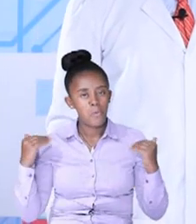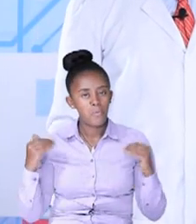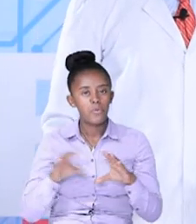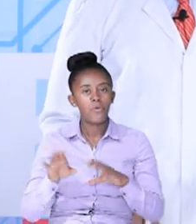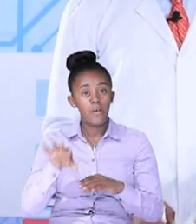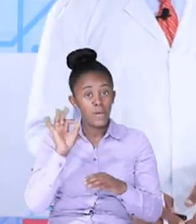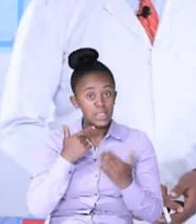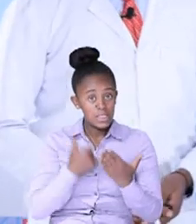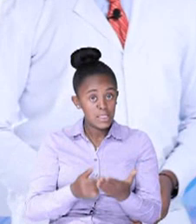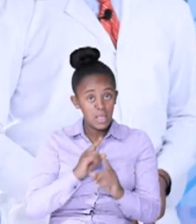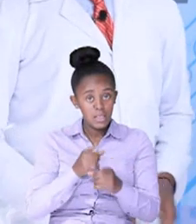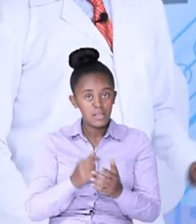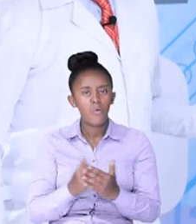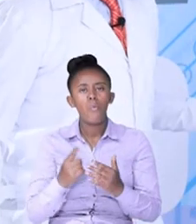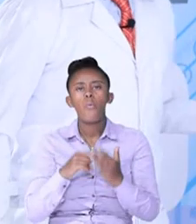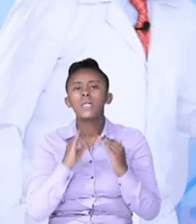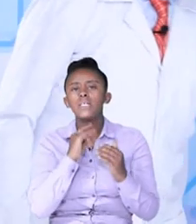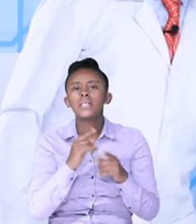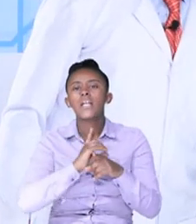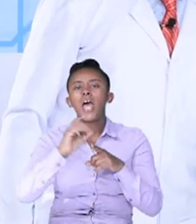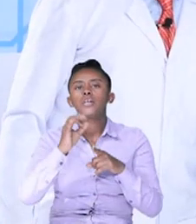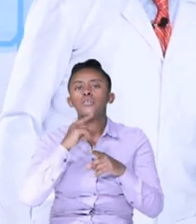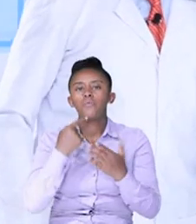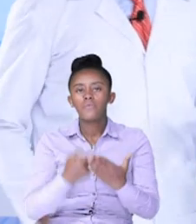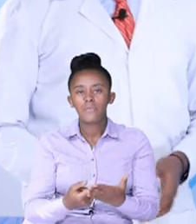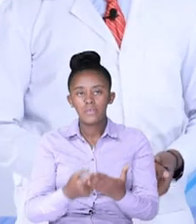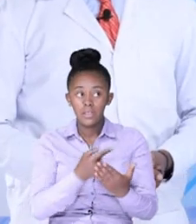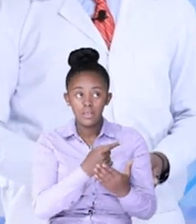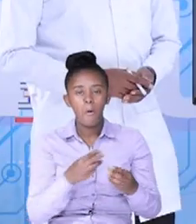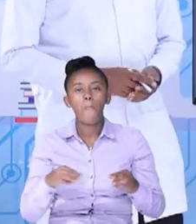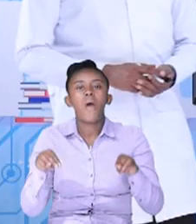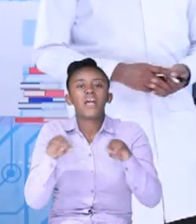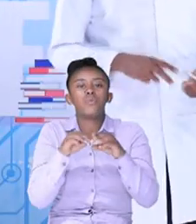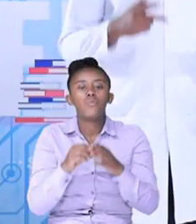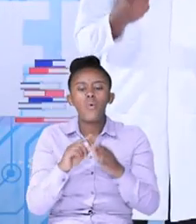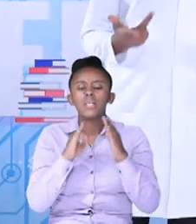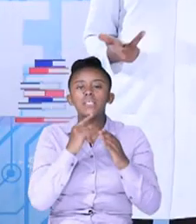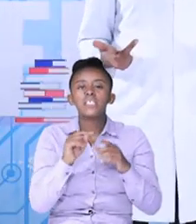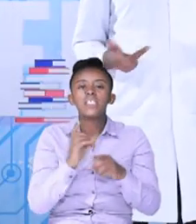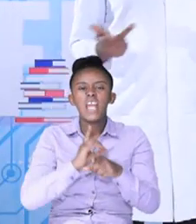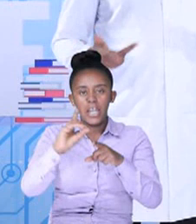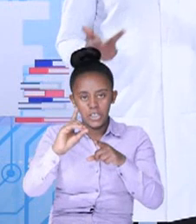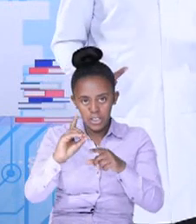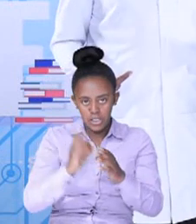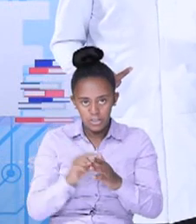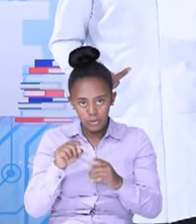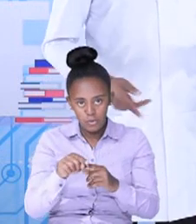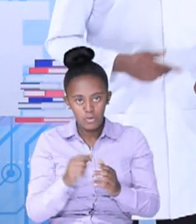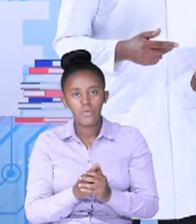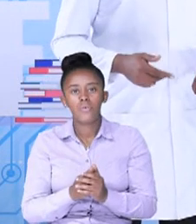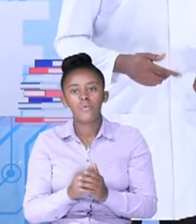answer. What is the direction of the force? This is the magnitude. What is the direction of the force? Now you have to use your right hand